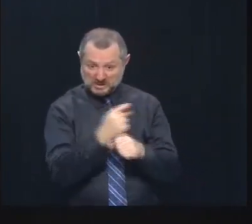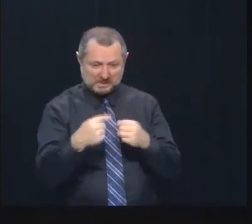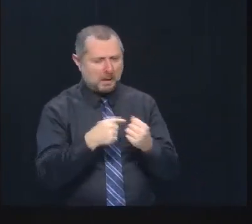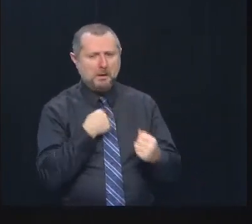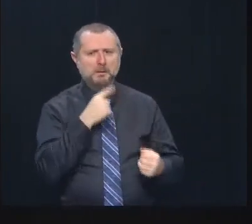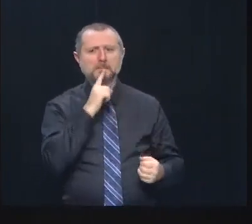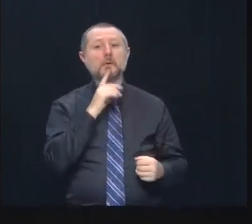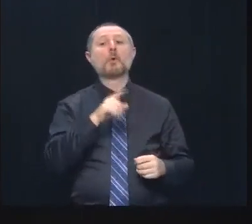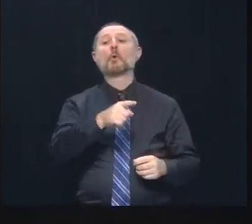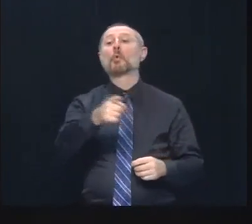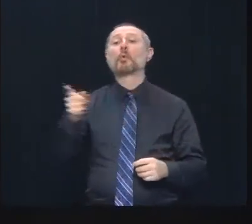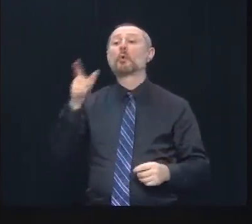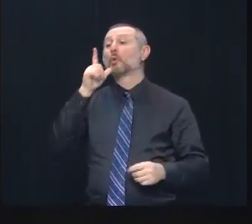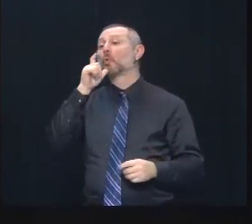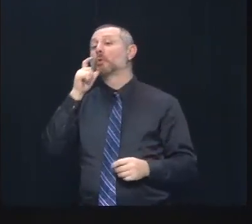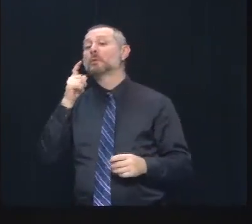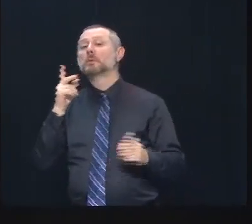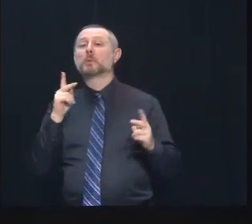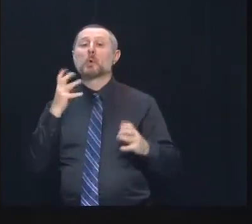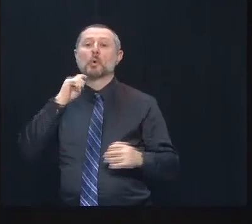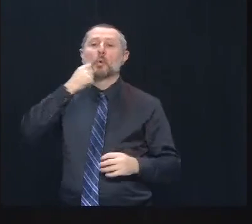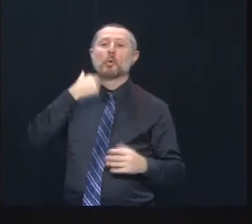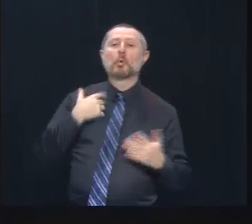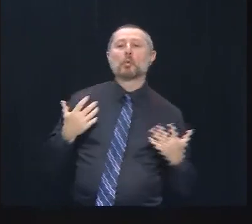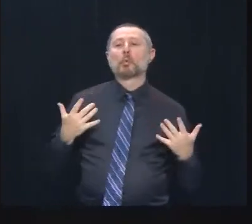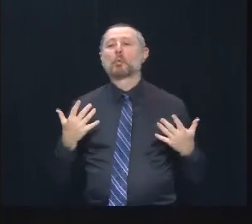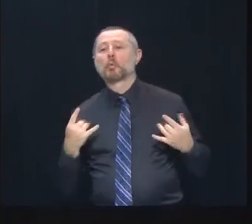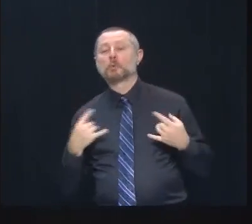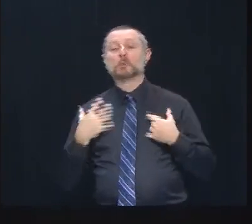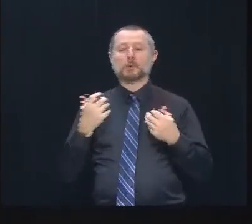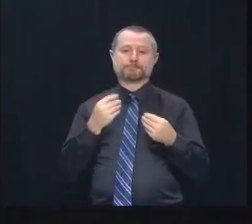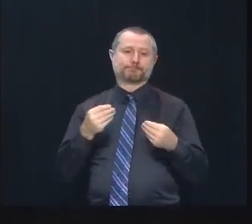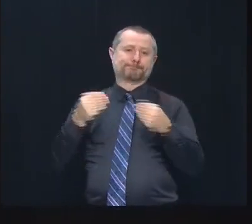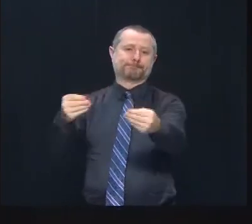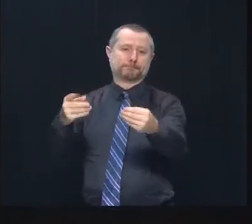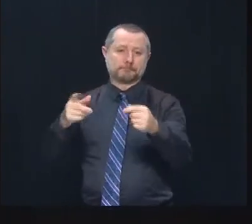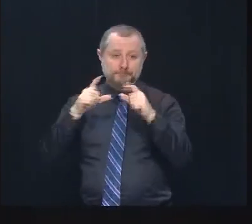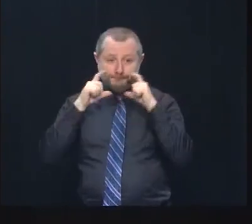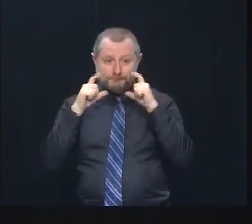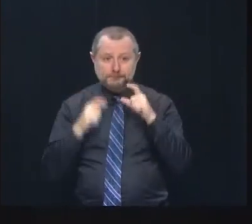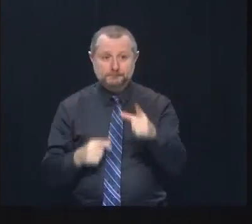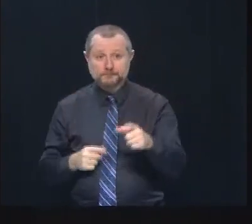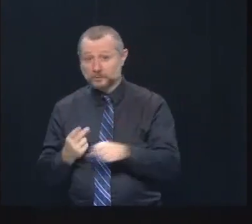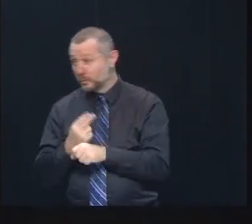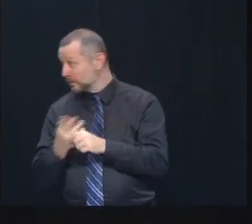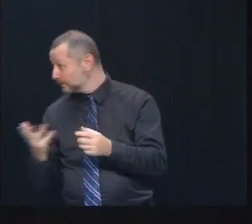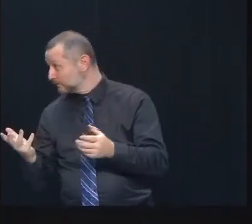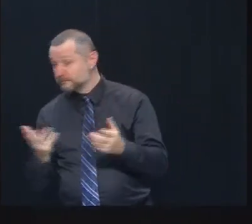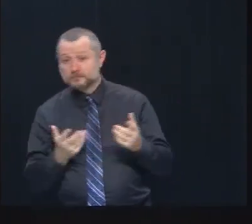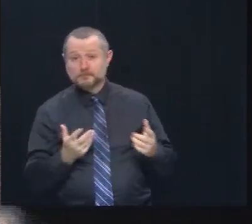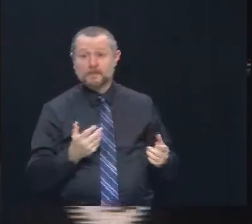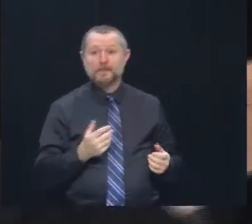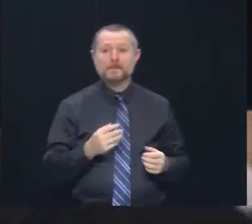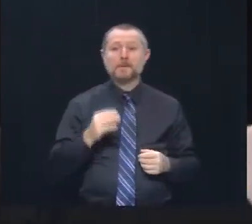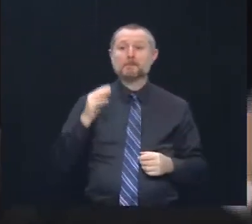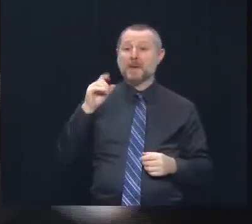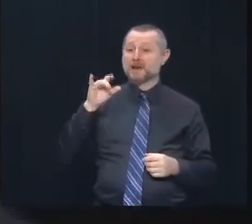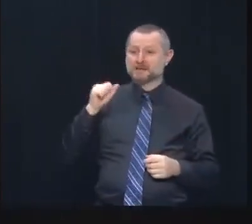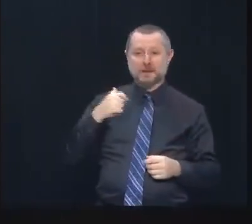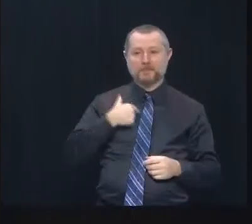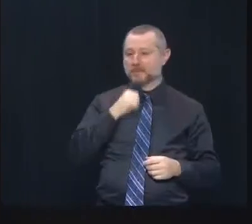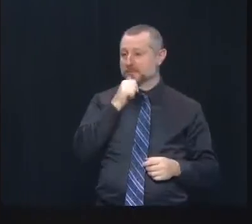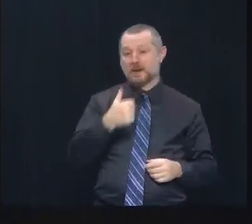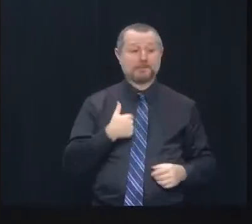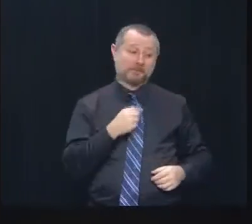saying, all the cool people are wearing, see? I'm not. Put on your